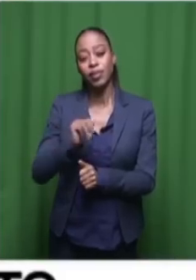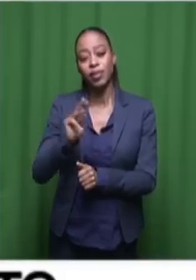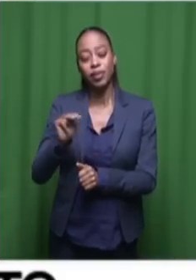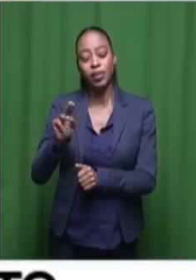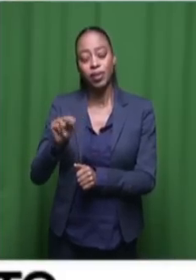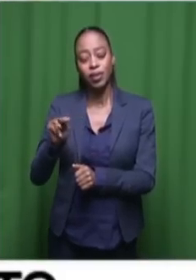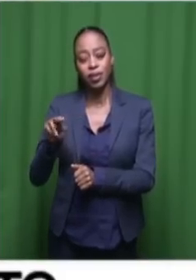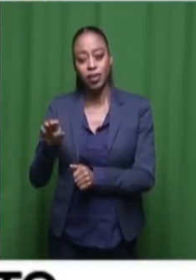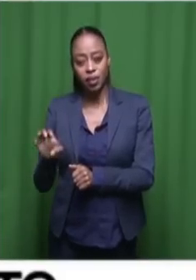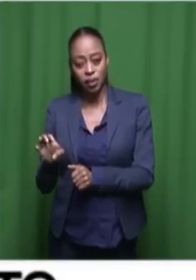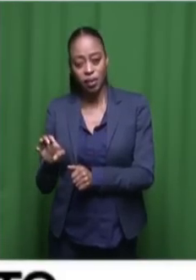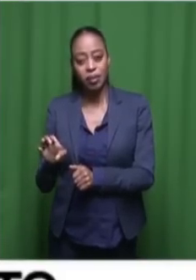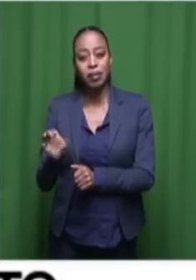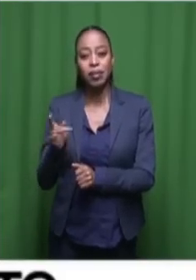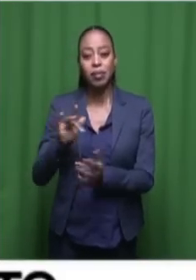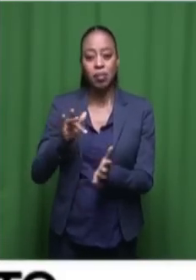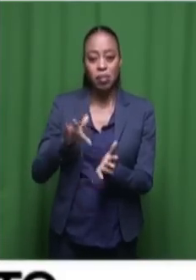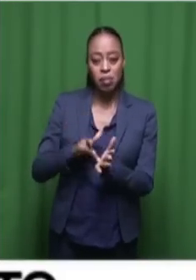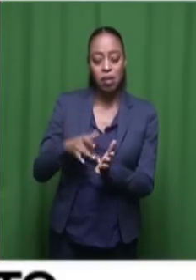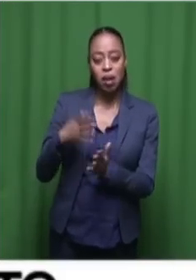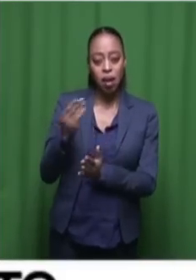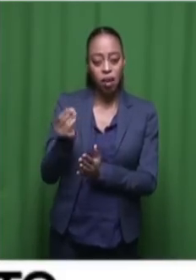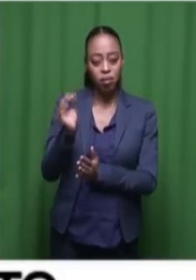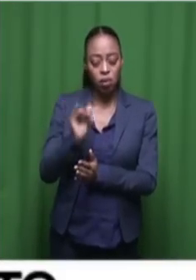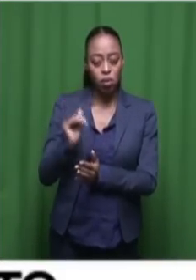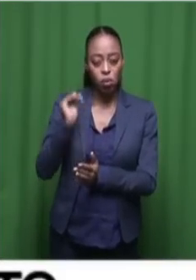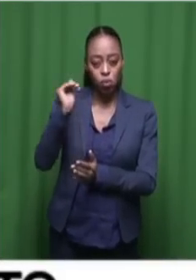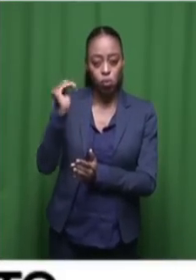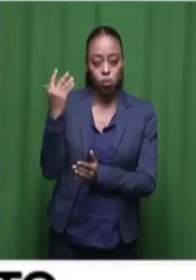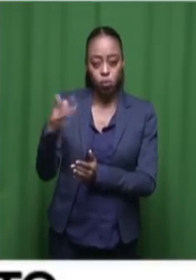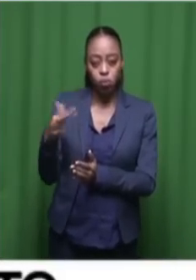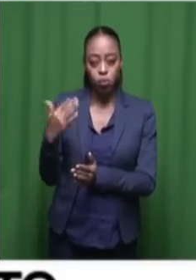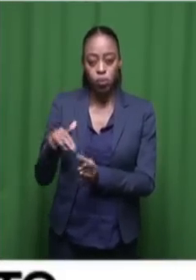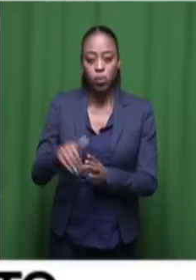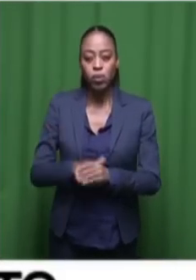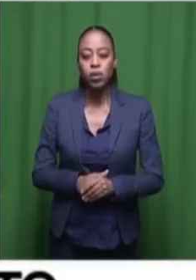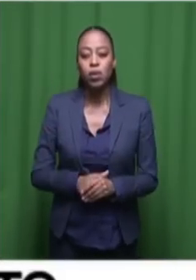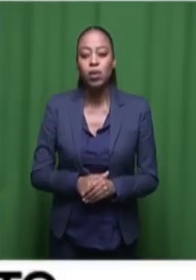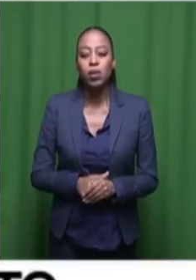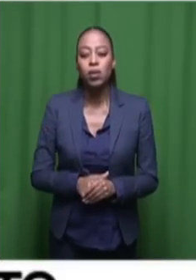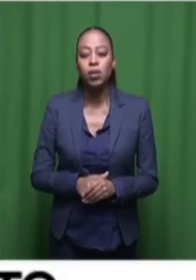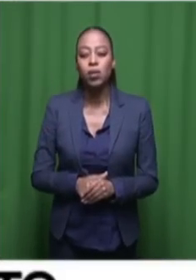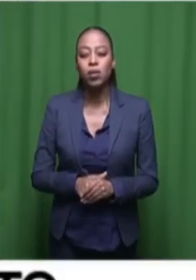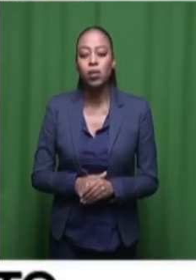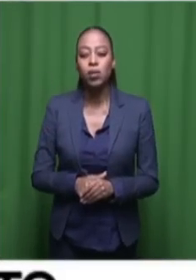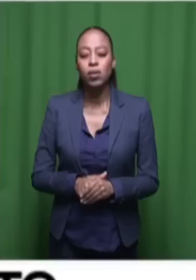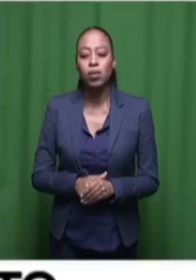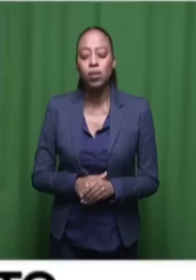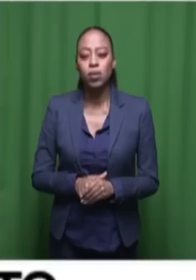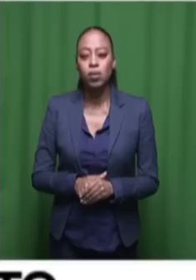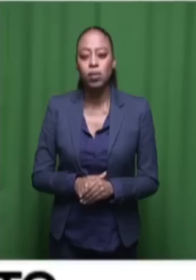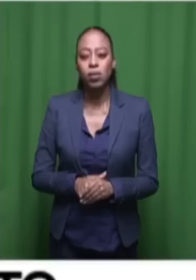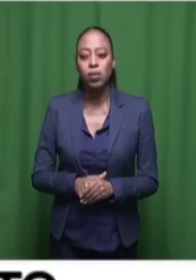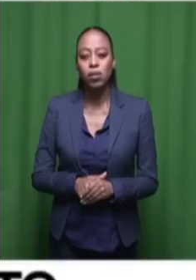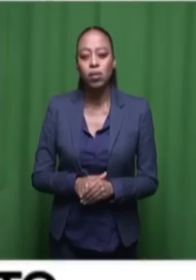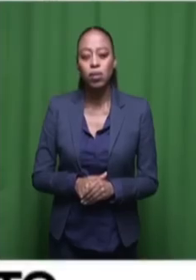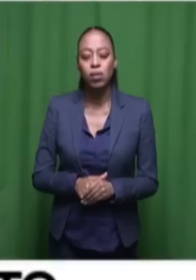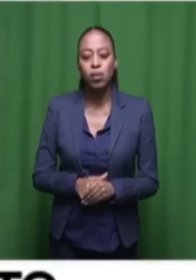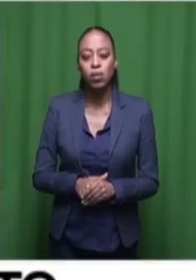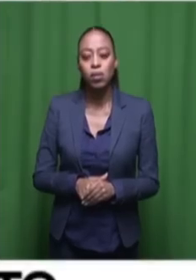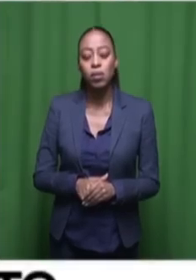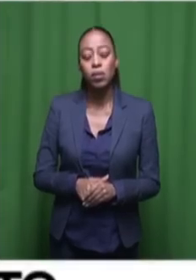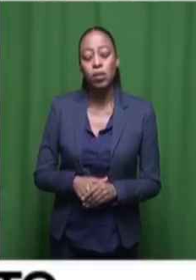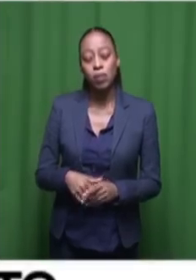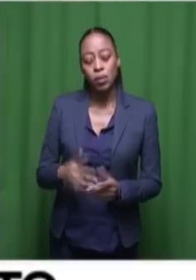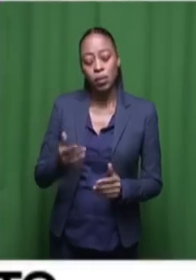Navy, General in the Army, and Air Chief Marshal in the RAF. Next to her, we of course have got Prince